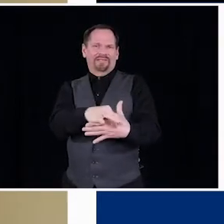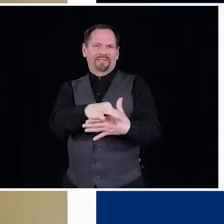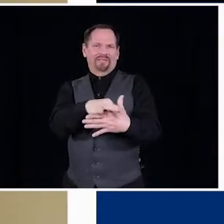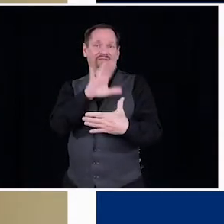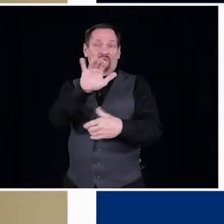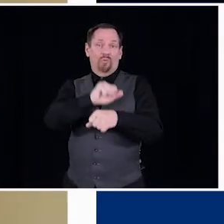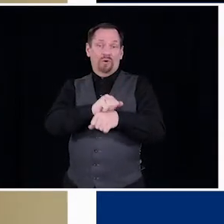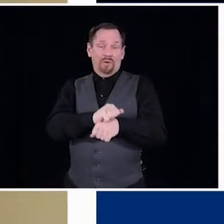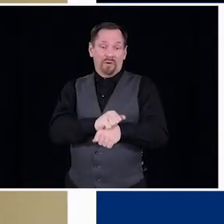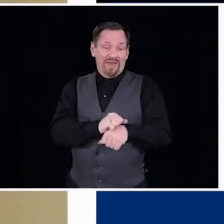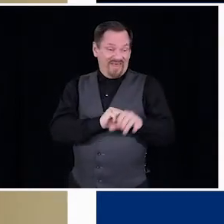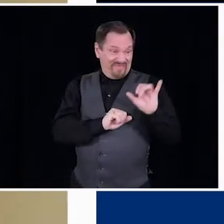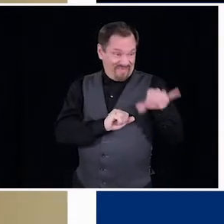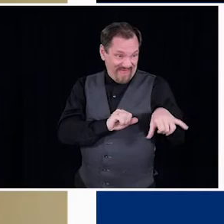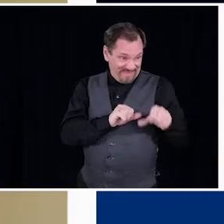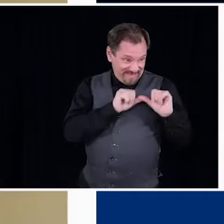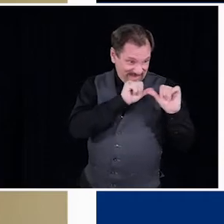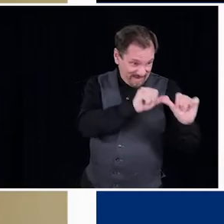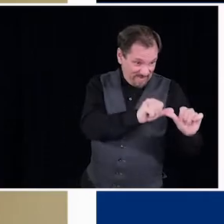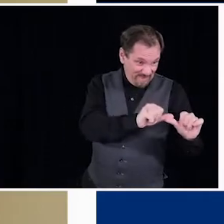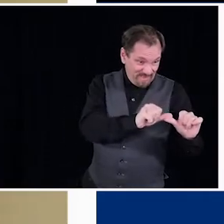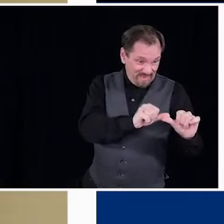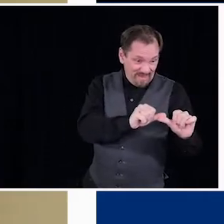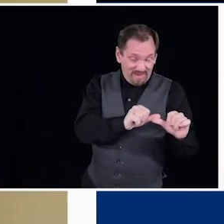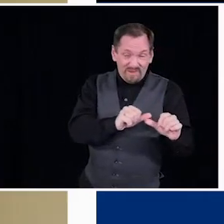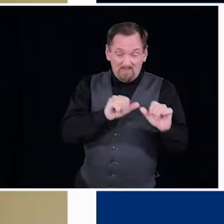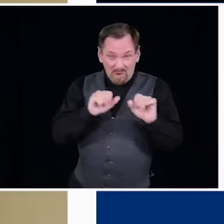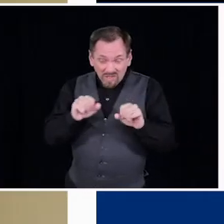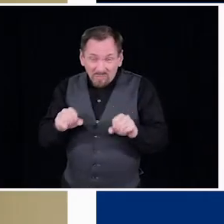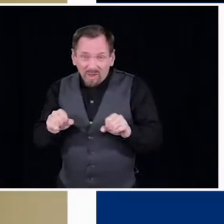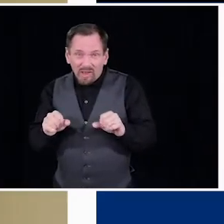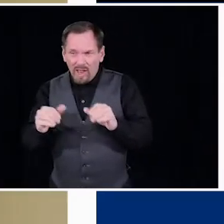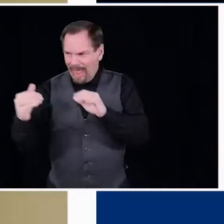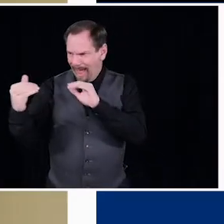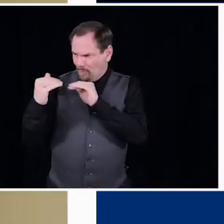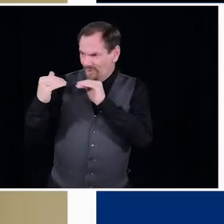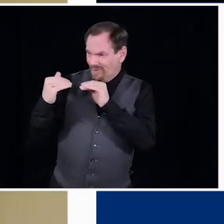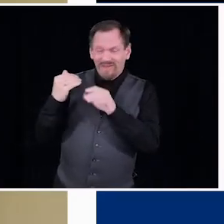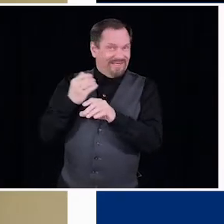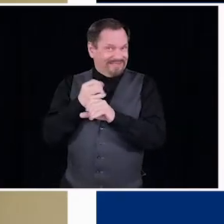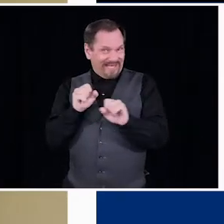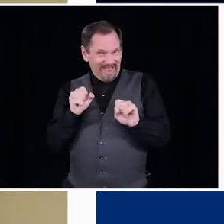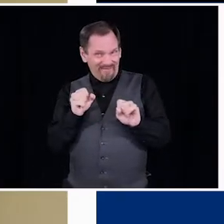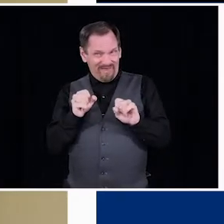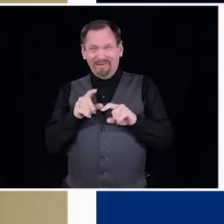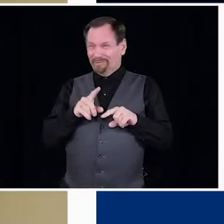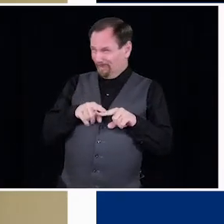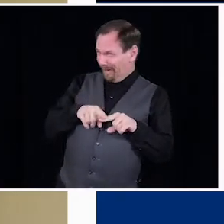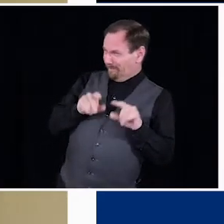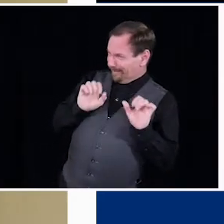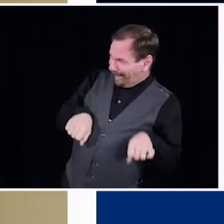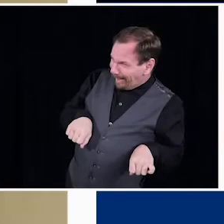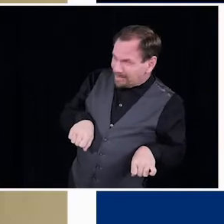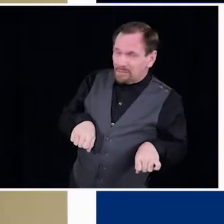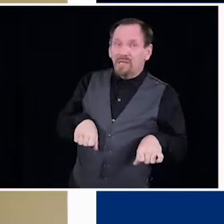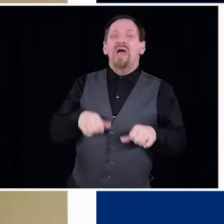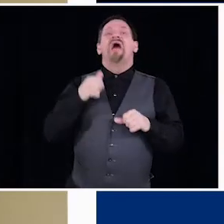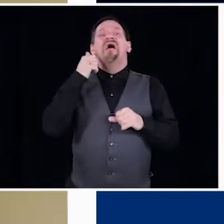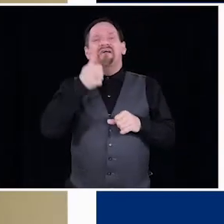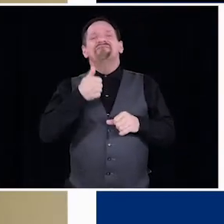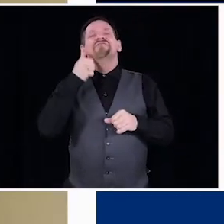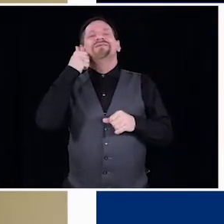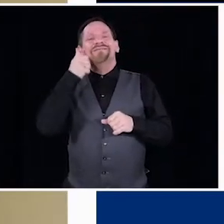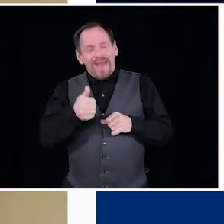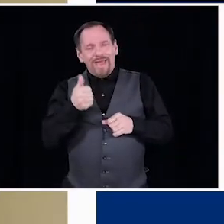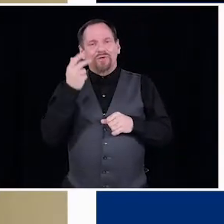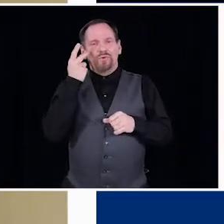Is it sustainable? Is it accessible? Is it equitable? Is it safe and reliable? Every day we see the